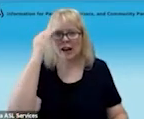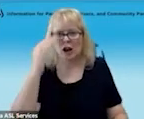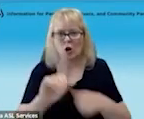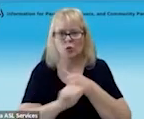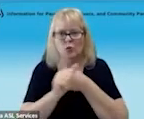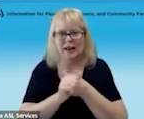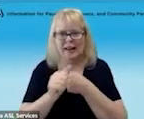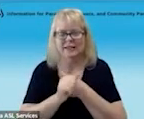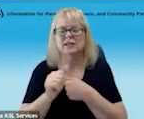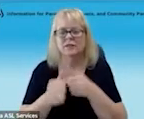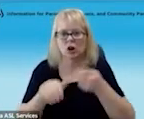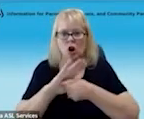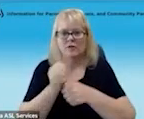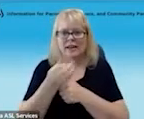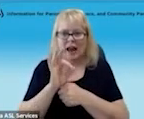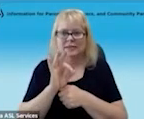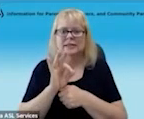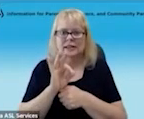COVID-19. Next slide.